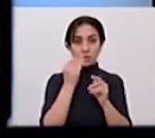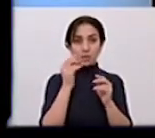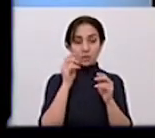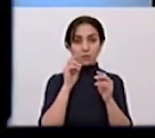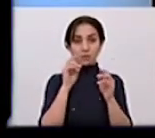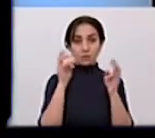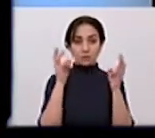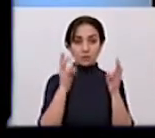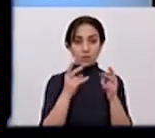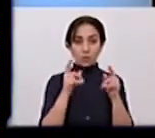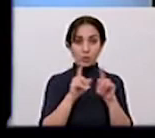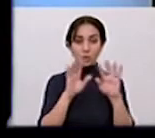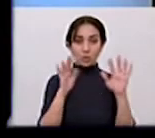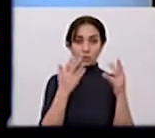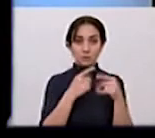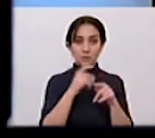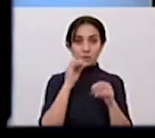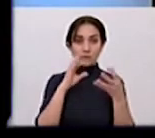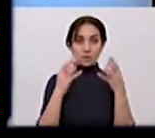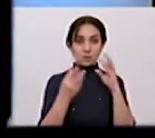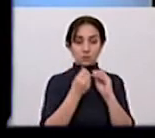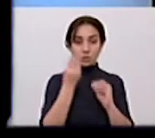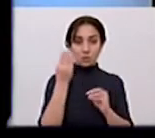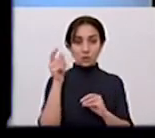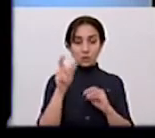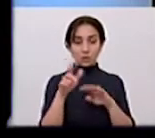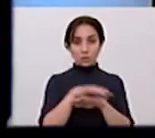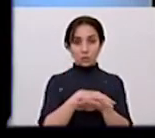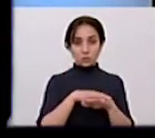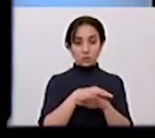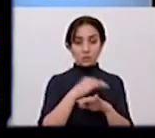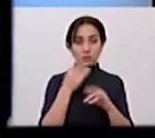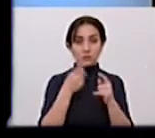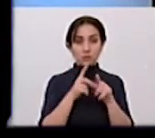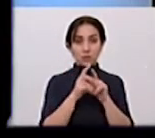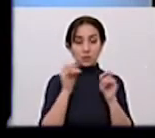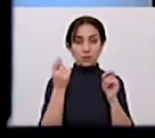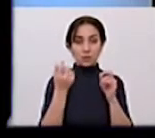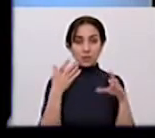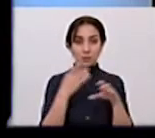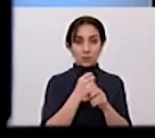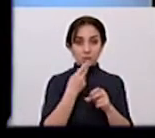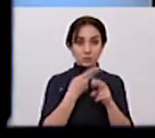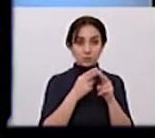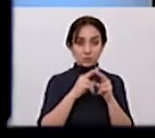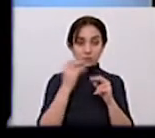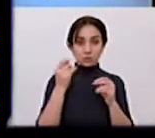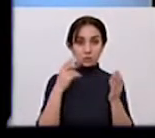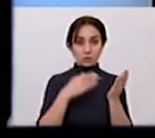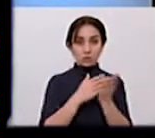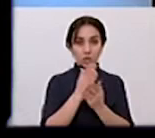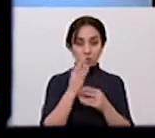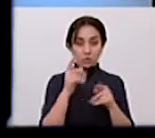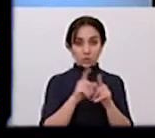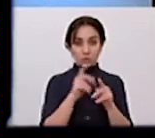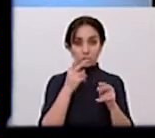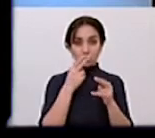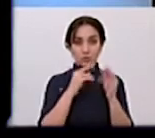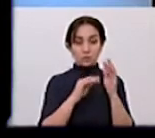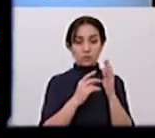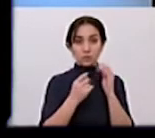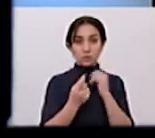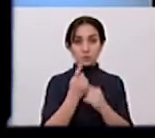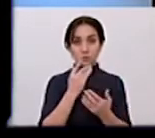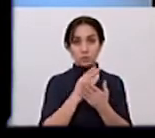natijasida, iqtisodiy inqirozning natijasida, aholining daromadining kamayishi natijasida mana shunday jarayonlarni kelib chiqqanligini